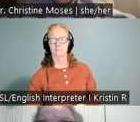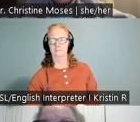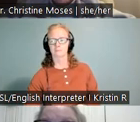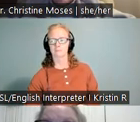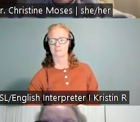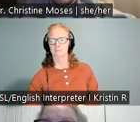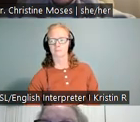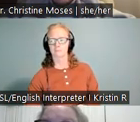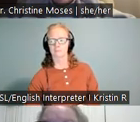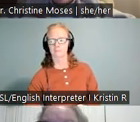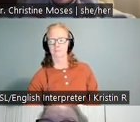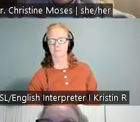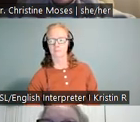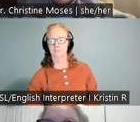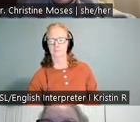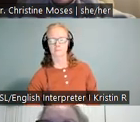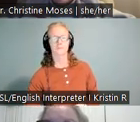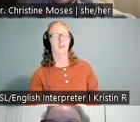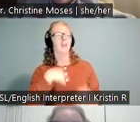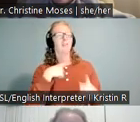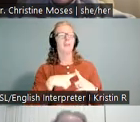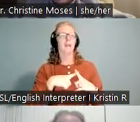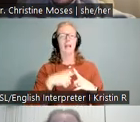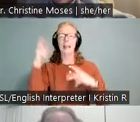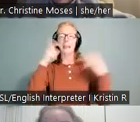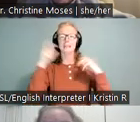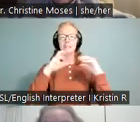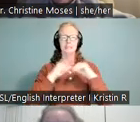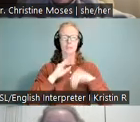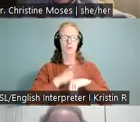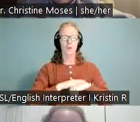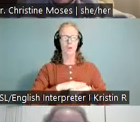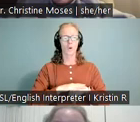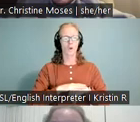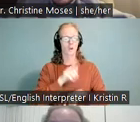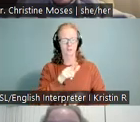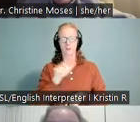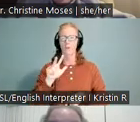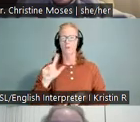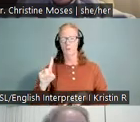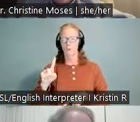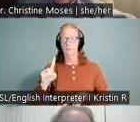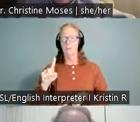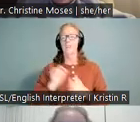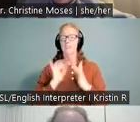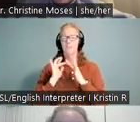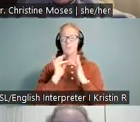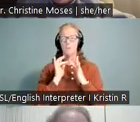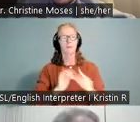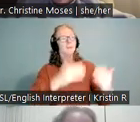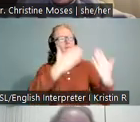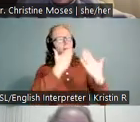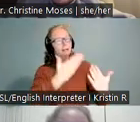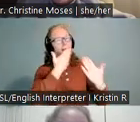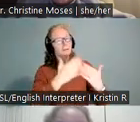on January 31st, virtual. Beautiful. Okay. Thank you so much,